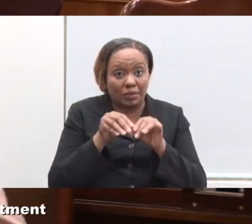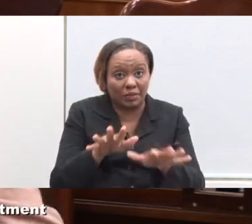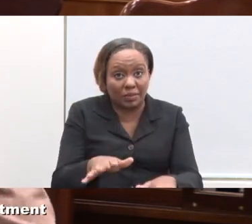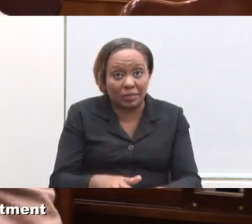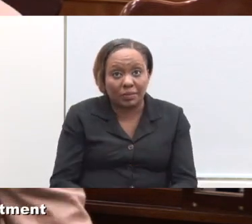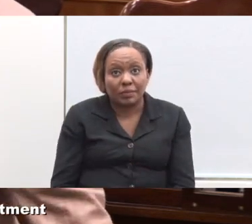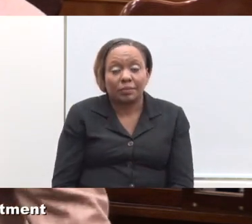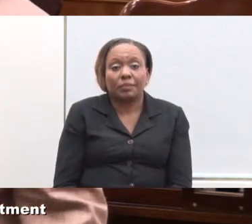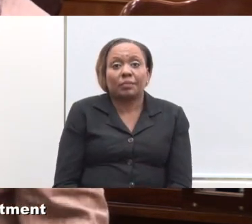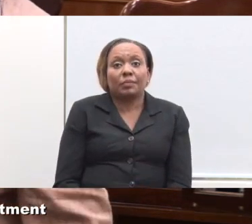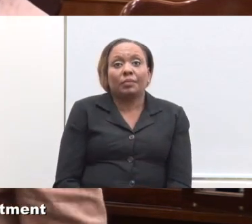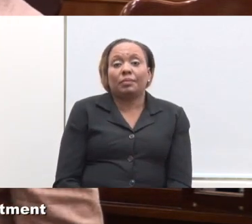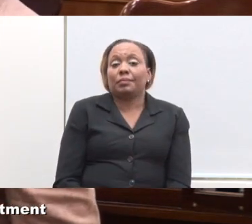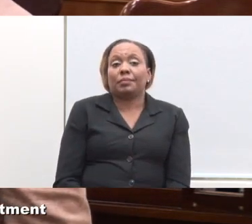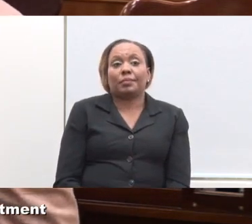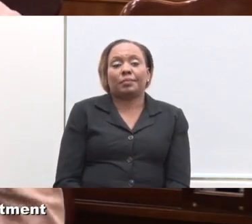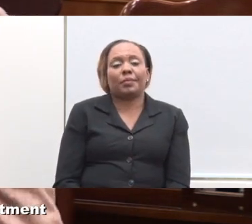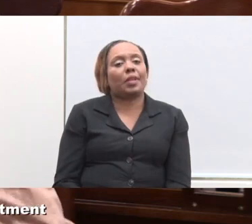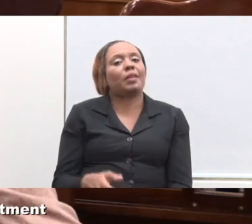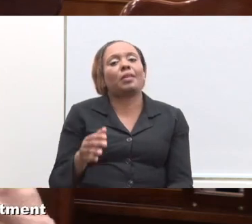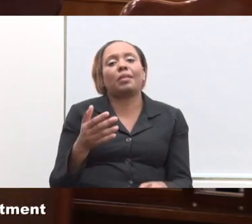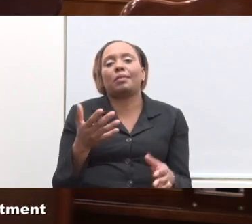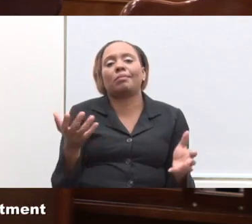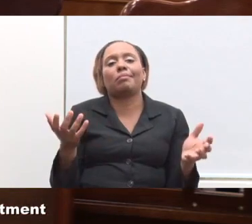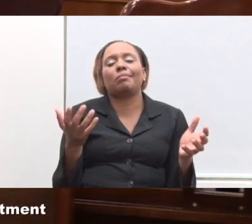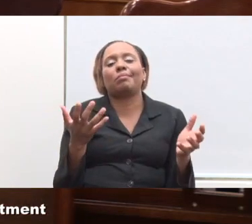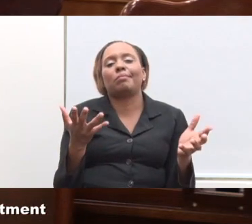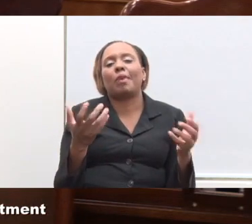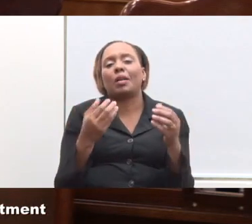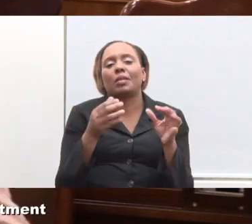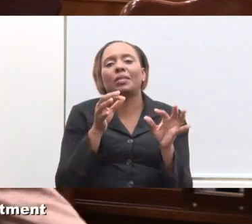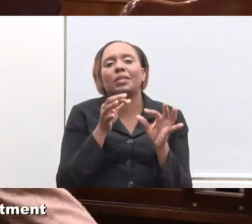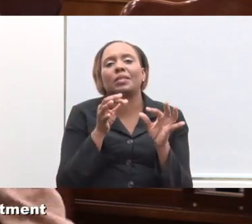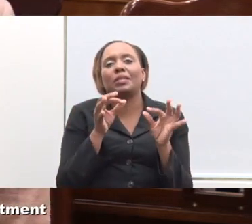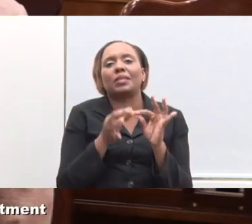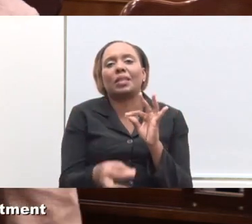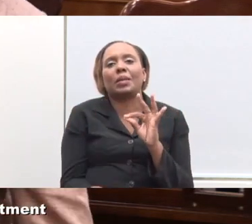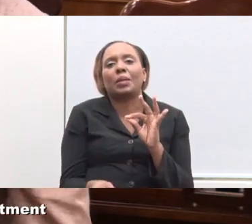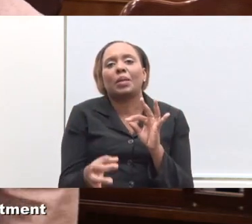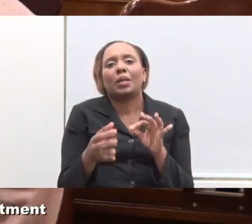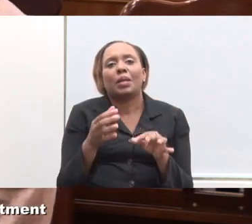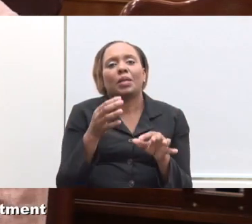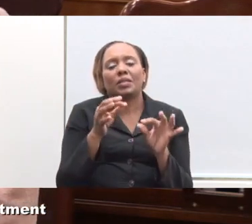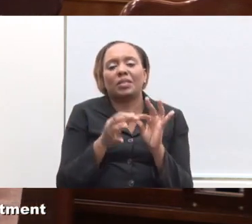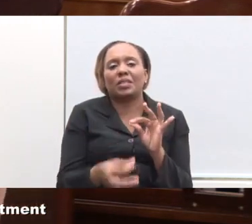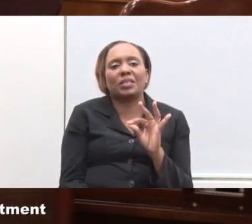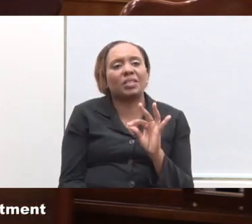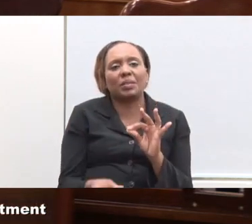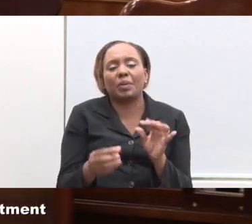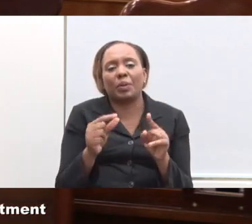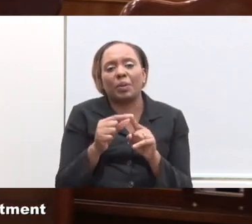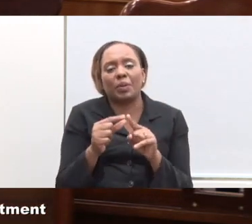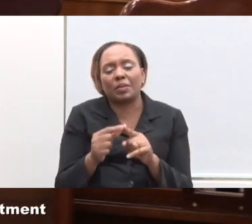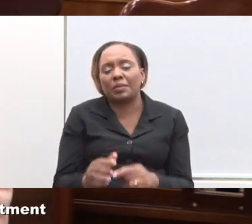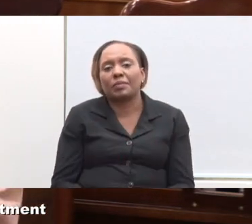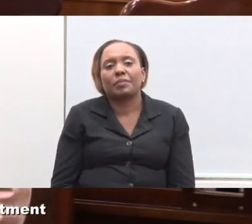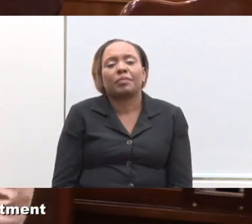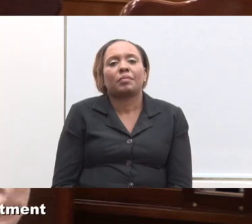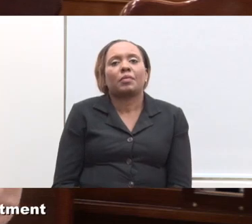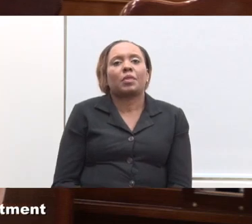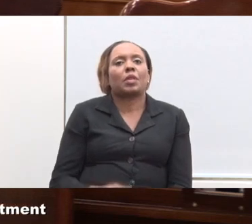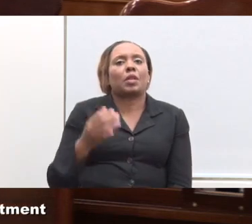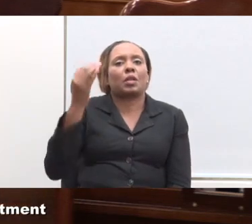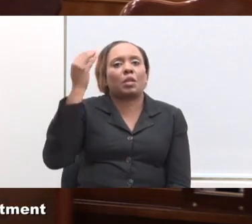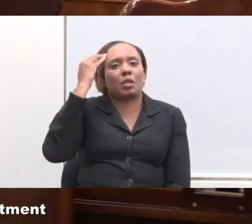my constituents and the constituents of others in here, you can lose weight at £6 a week. You can lose weight